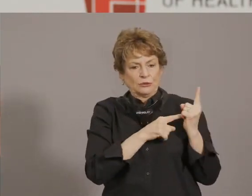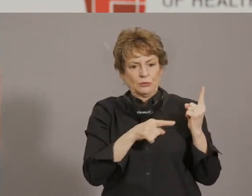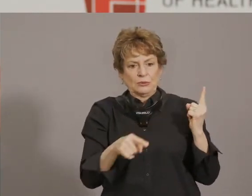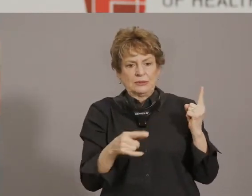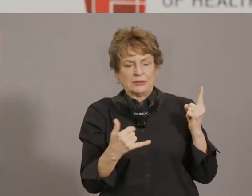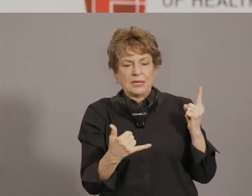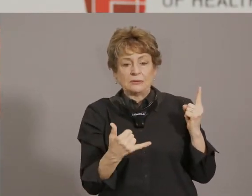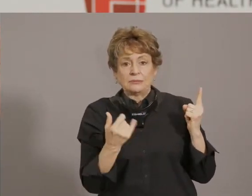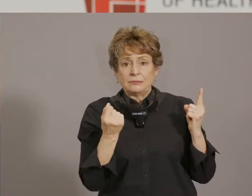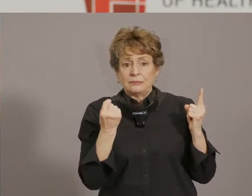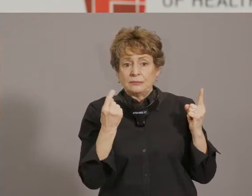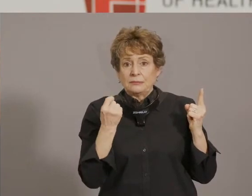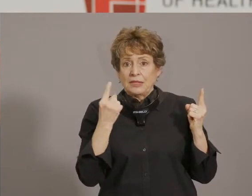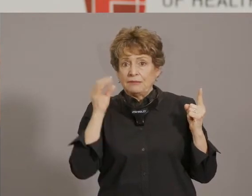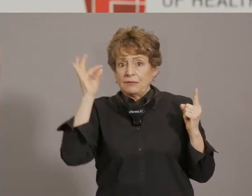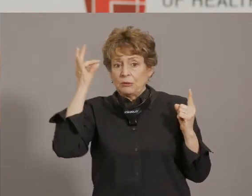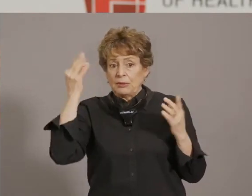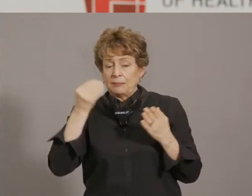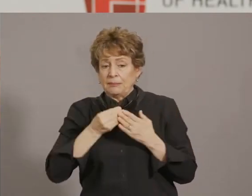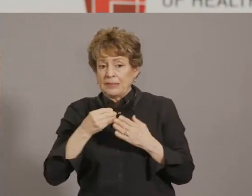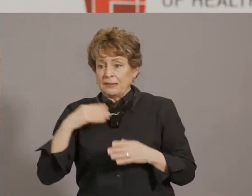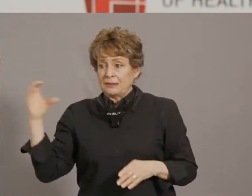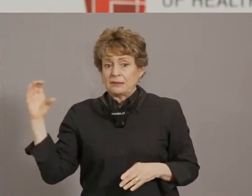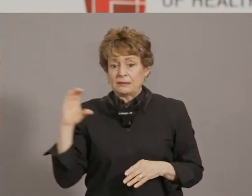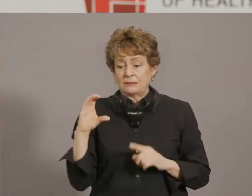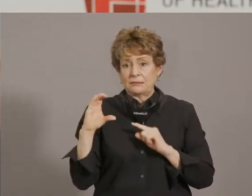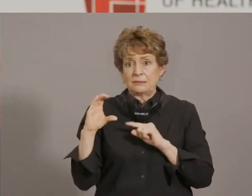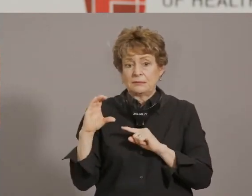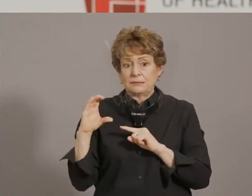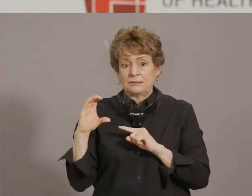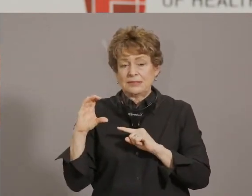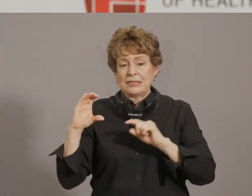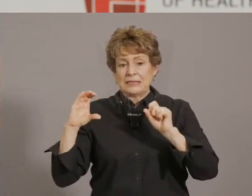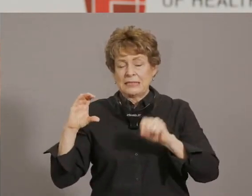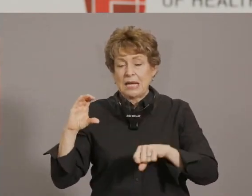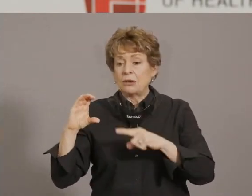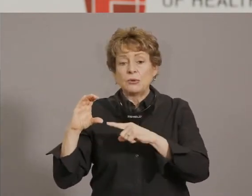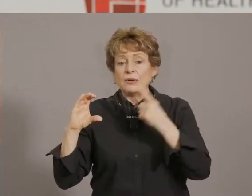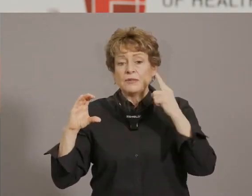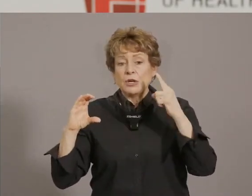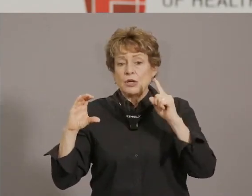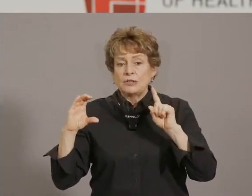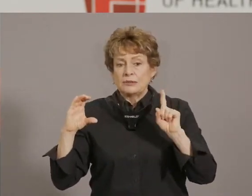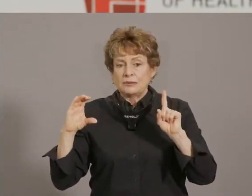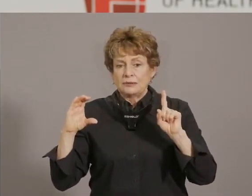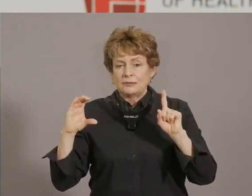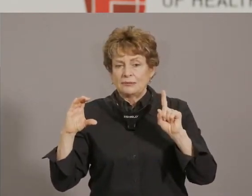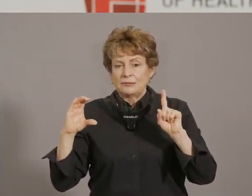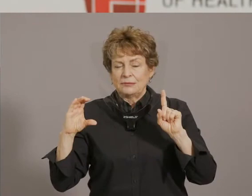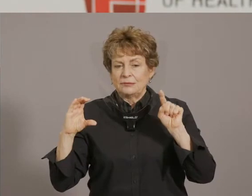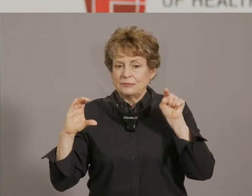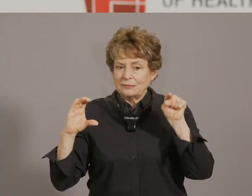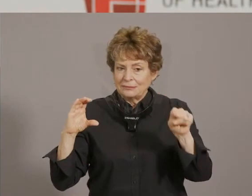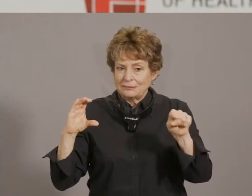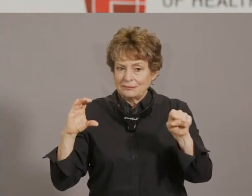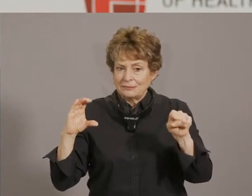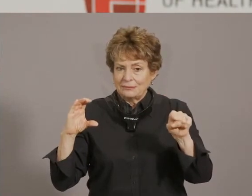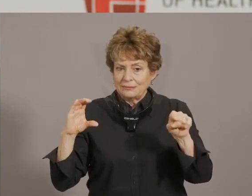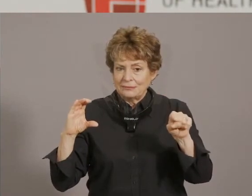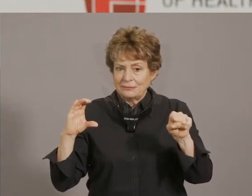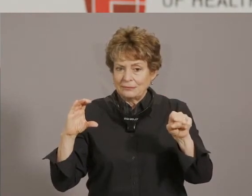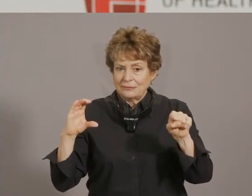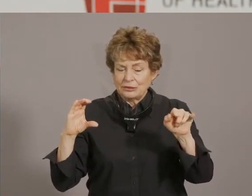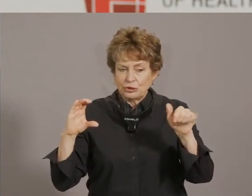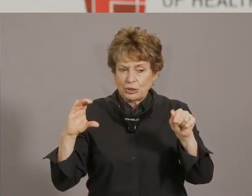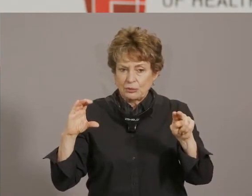federal money is not, it's for activities from January and 15th on, my group tells me. It is not for reimbursing previous